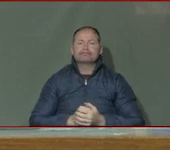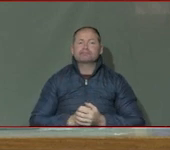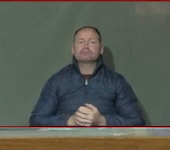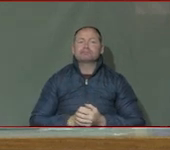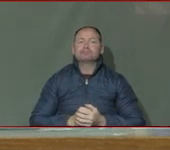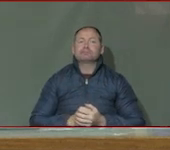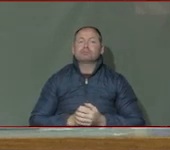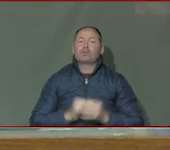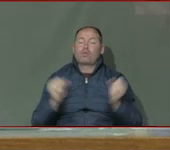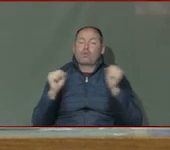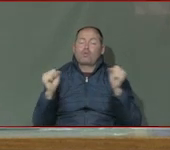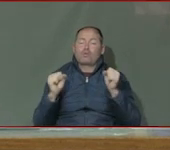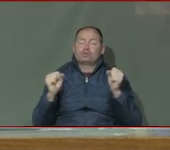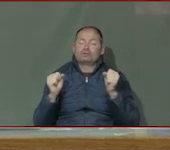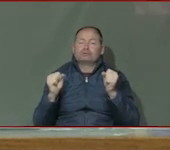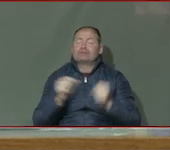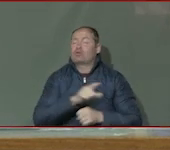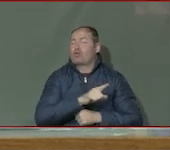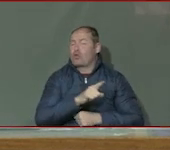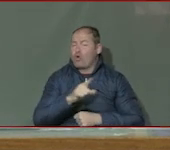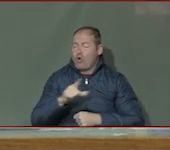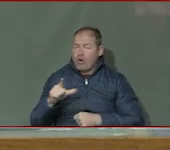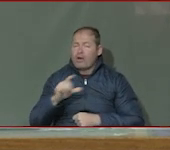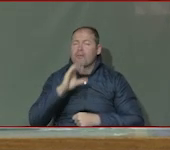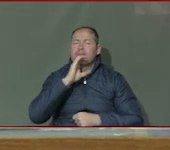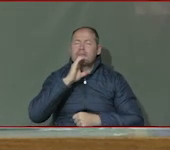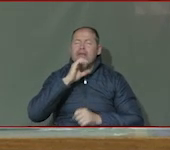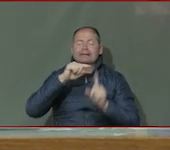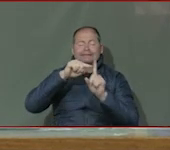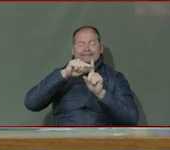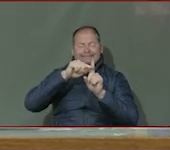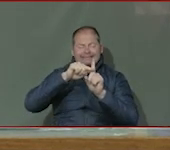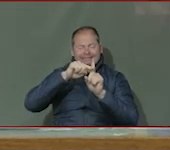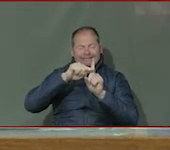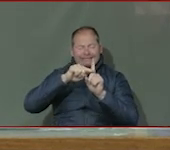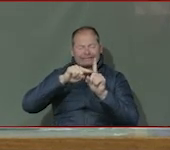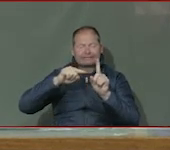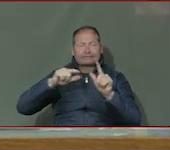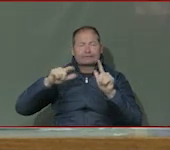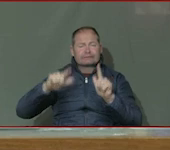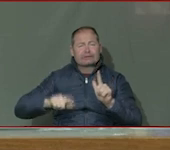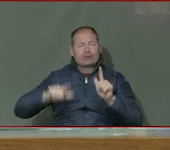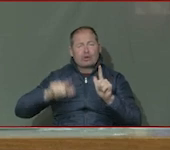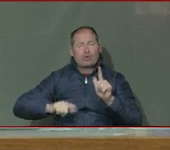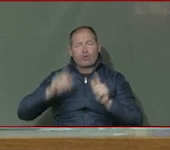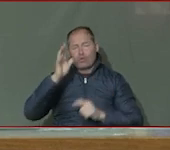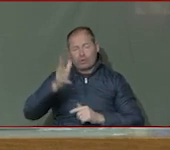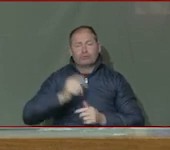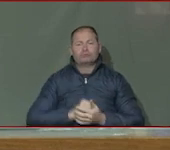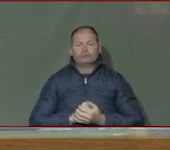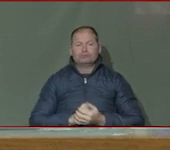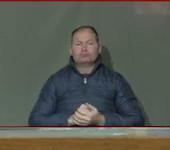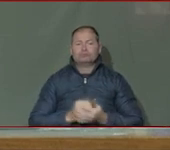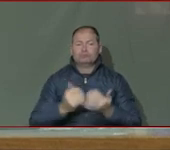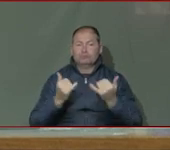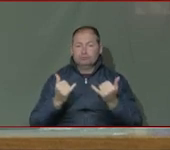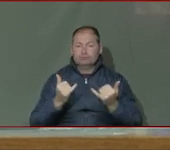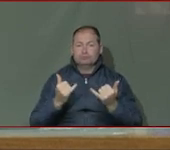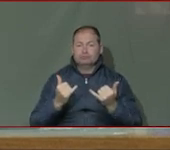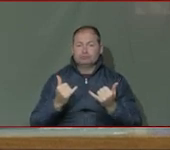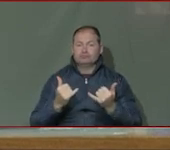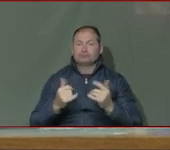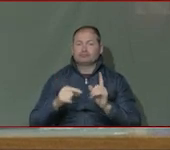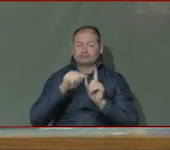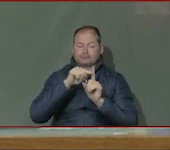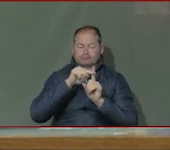the colder the temperatures are going to be going into the winter. That's my prediction now. Now I will gather the temperatures over